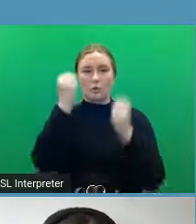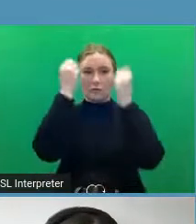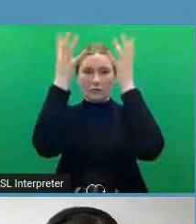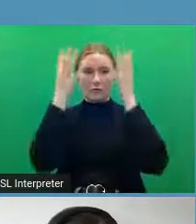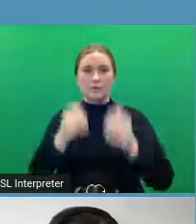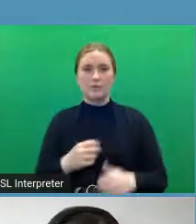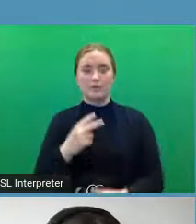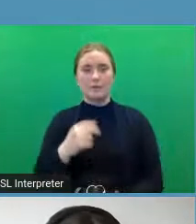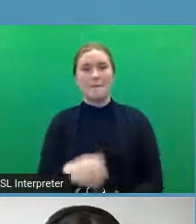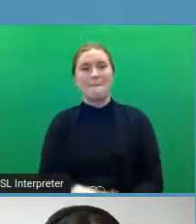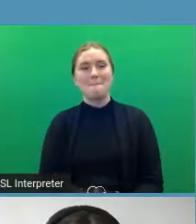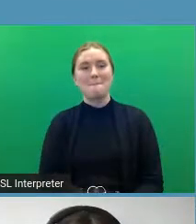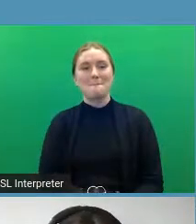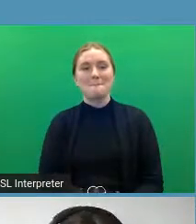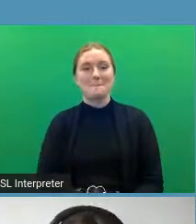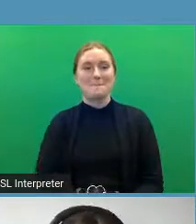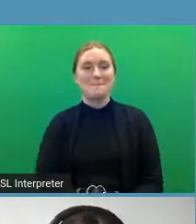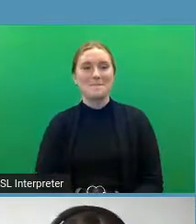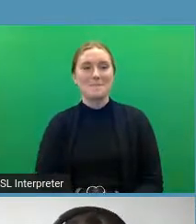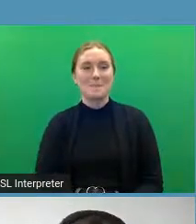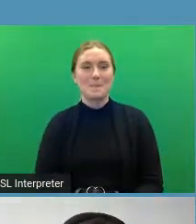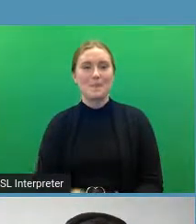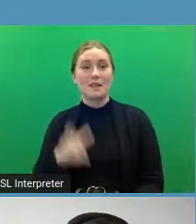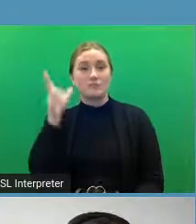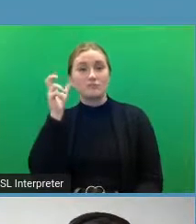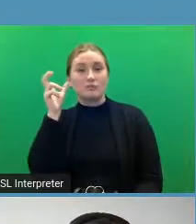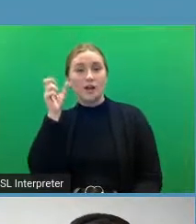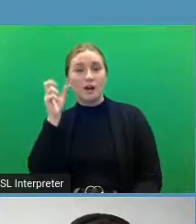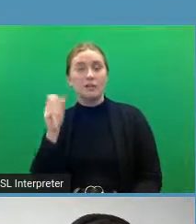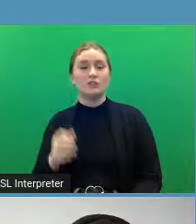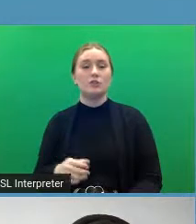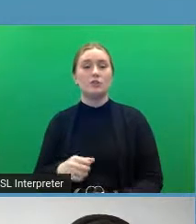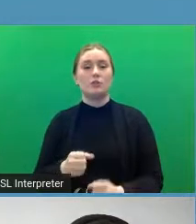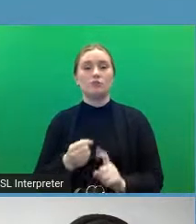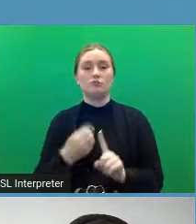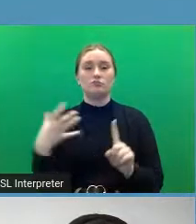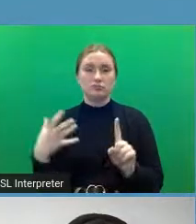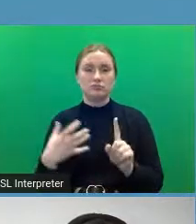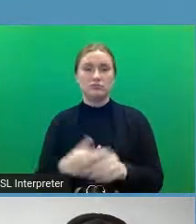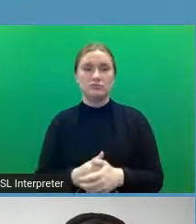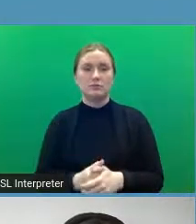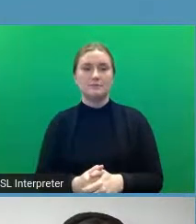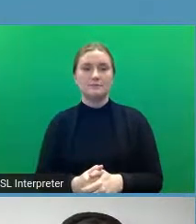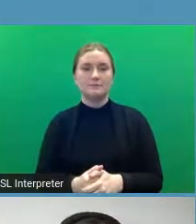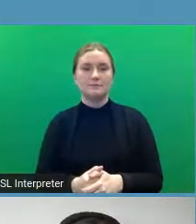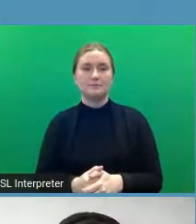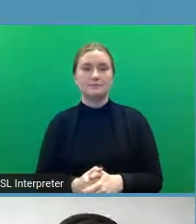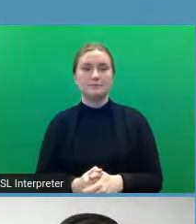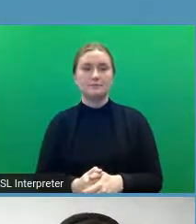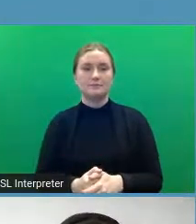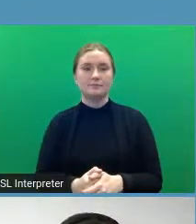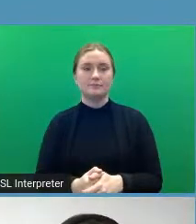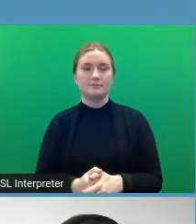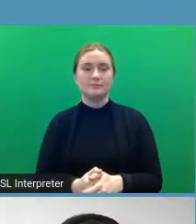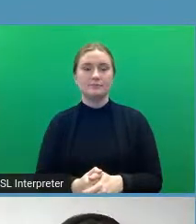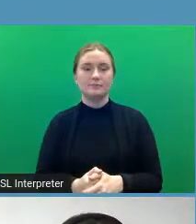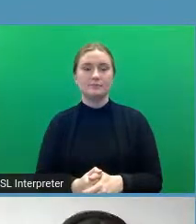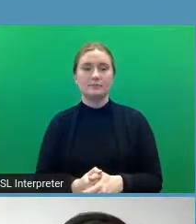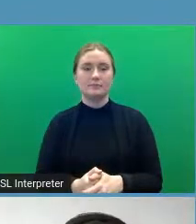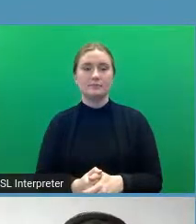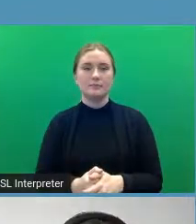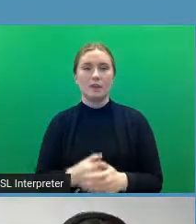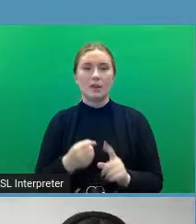for that, and that's audio description. And so the audio description